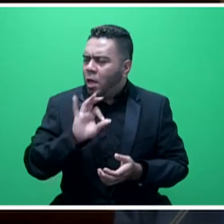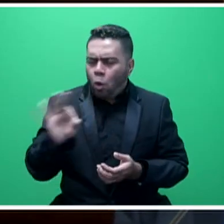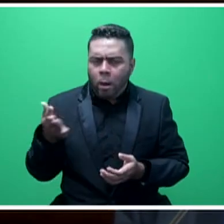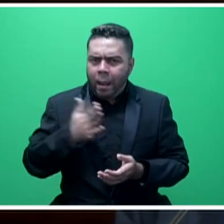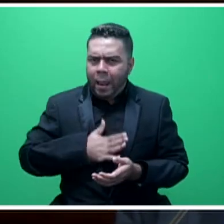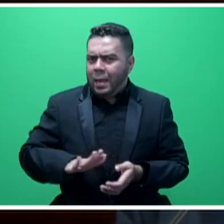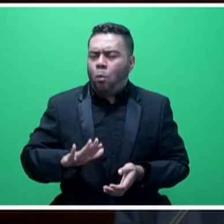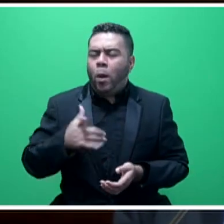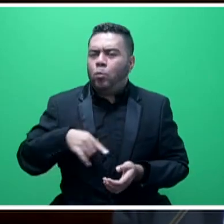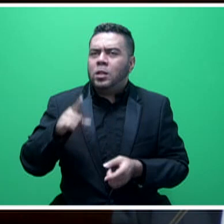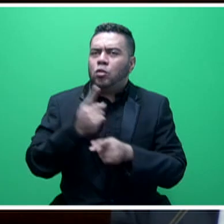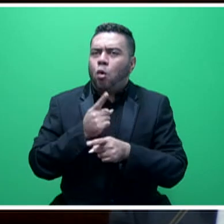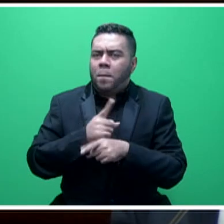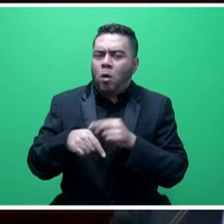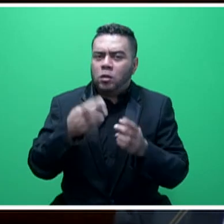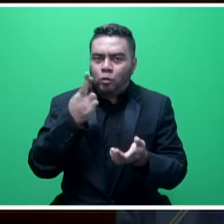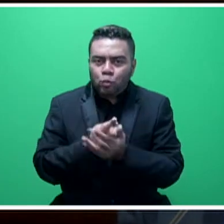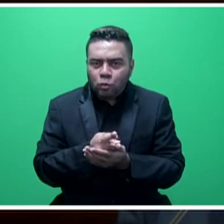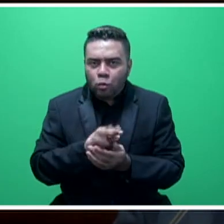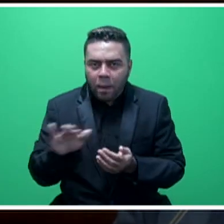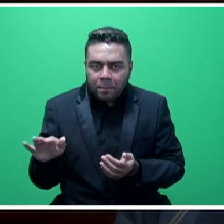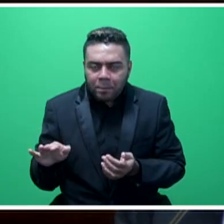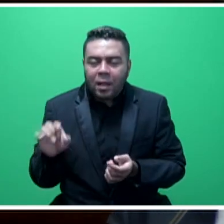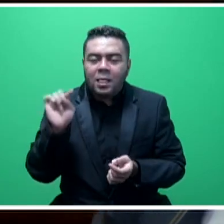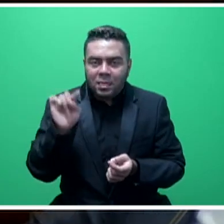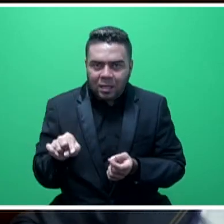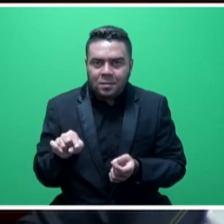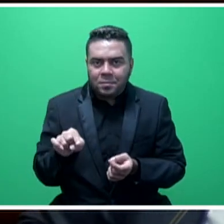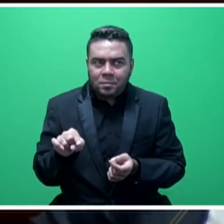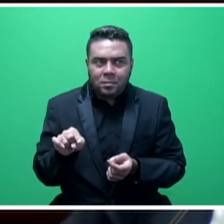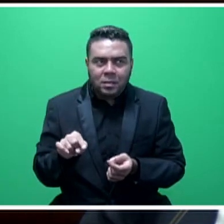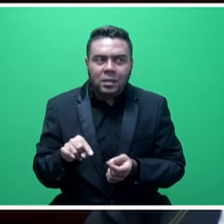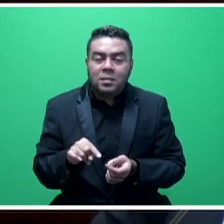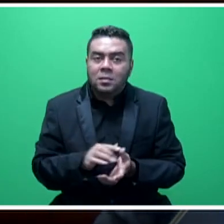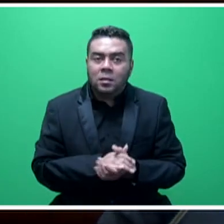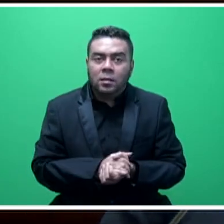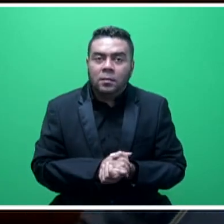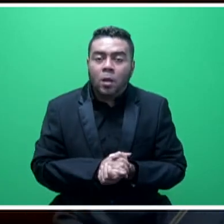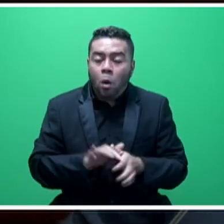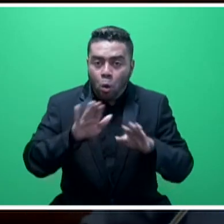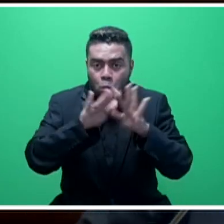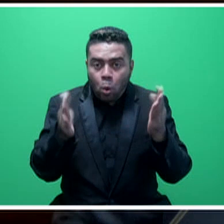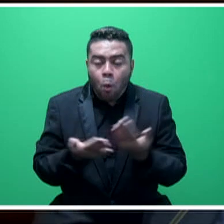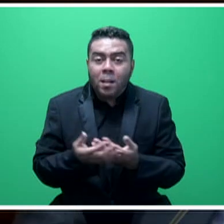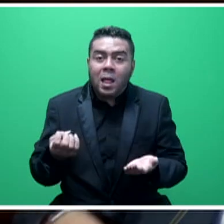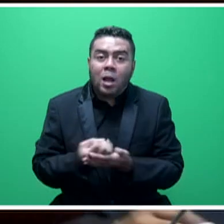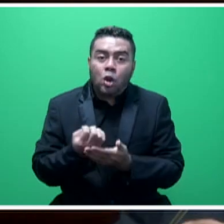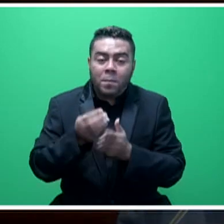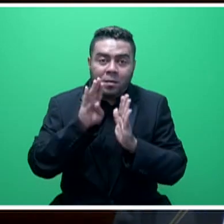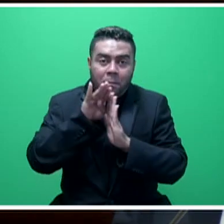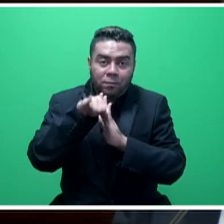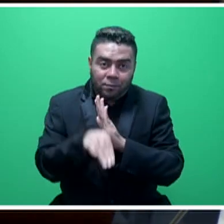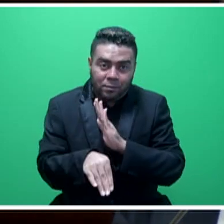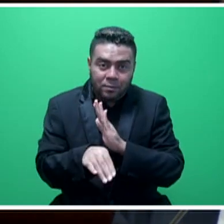them. Mr. Speaker, sir, the nearly instantaneous global economic decline, and this is what I